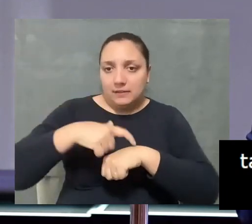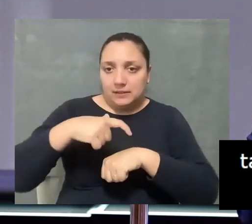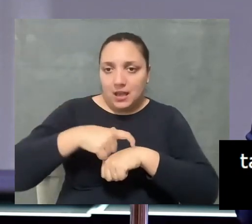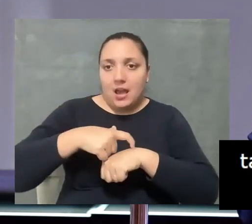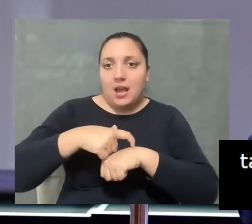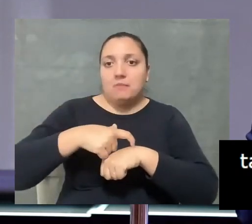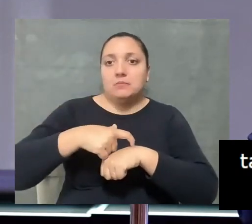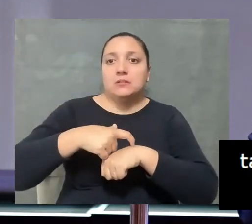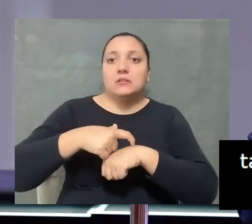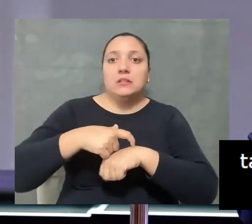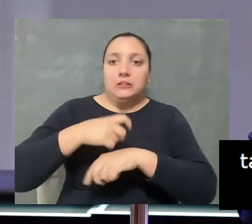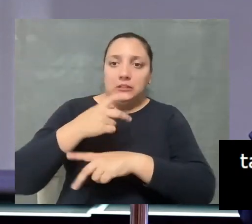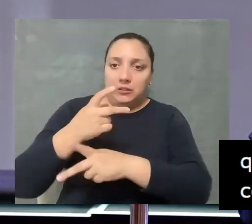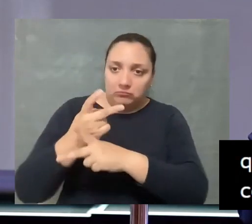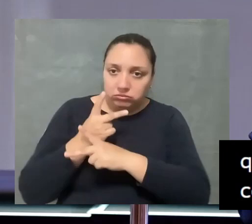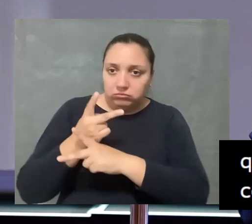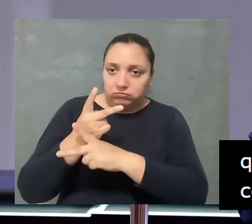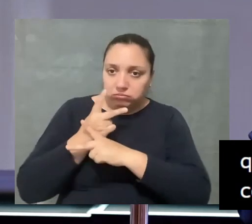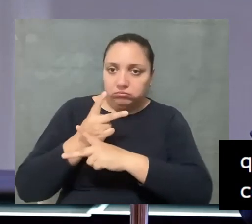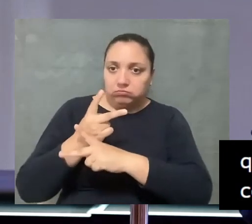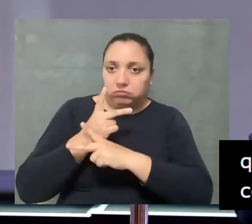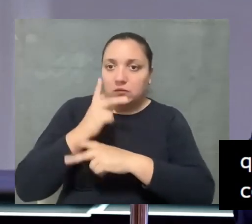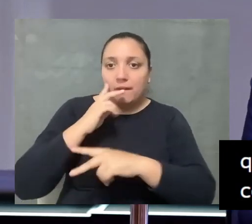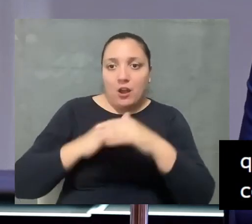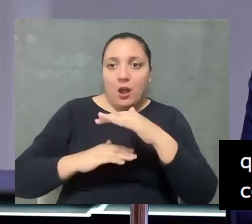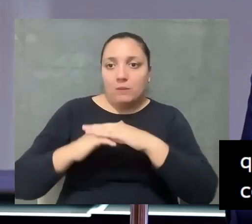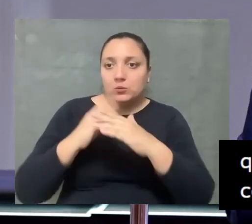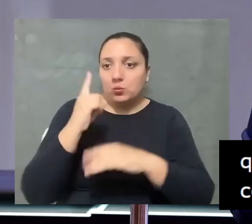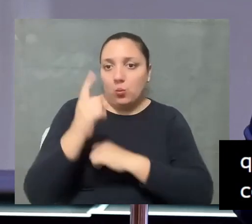them to keep the hotspot for up to a year.